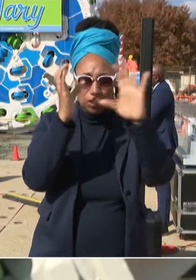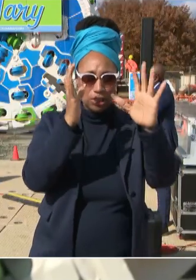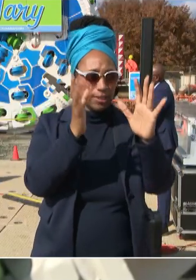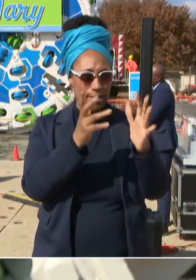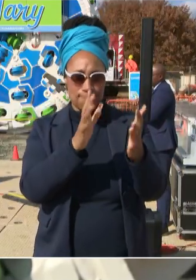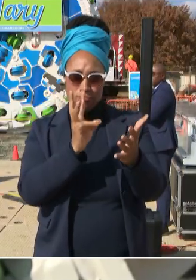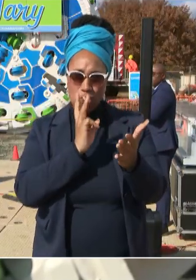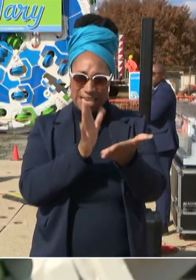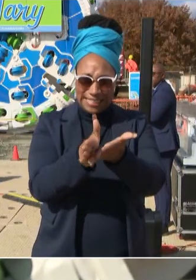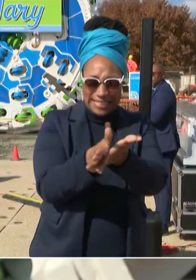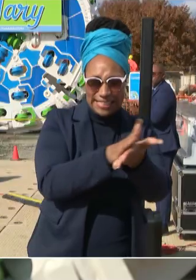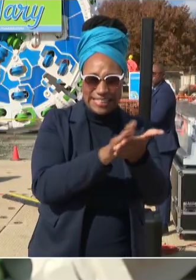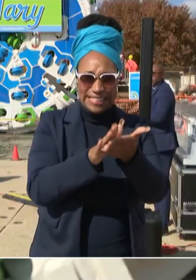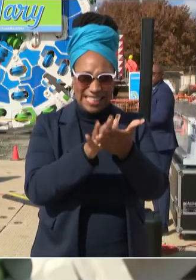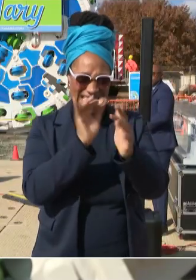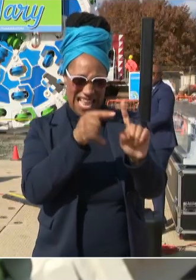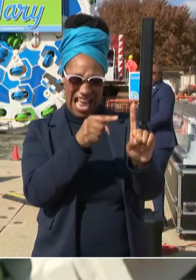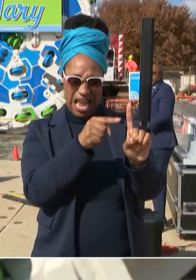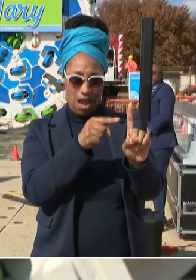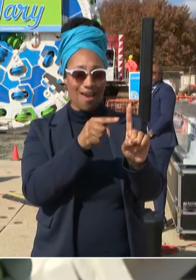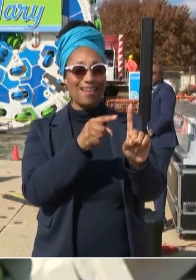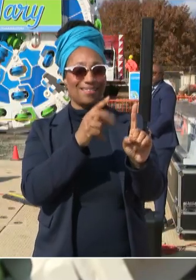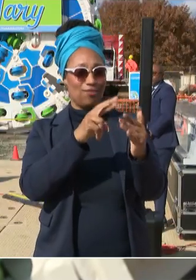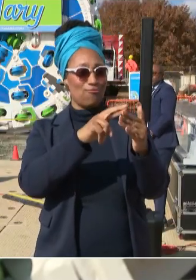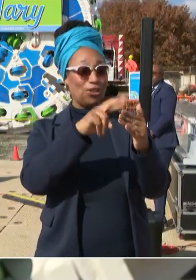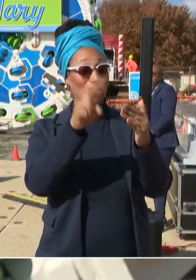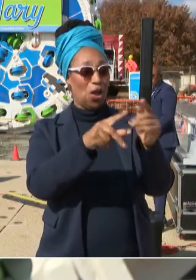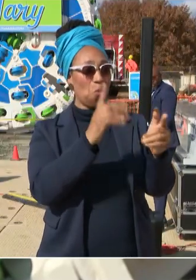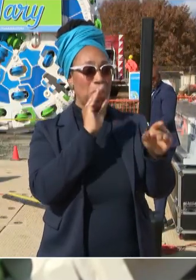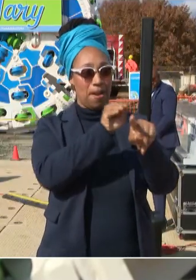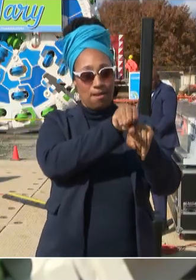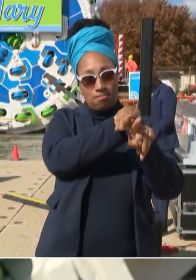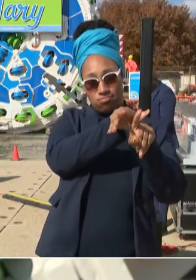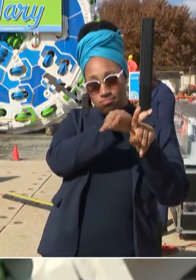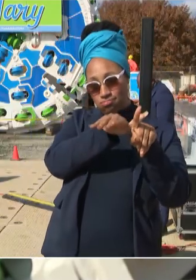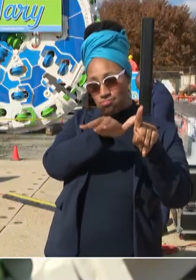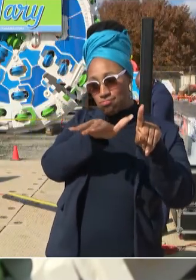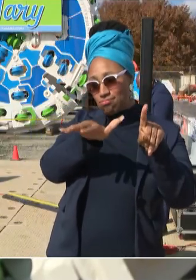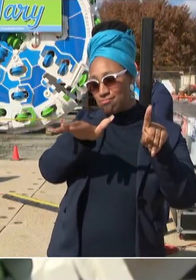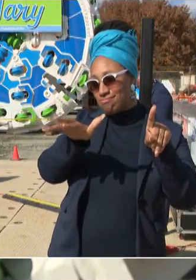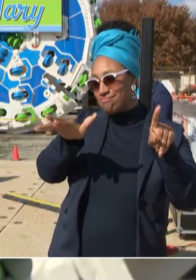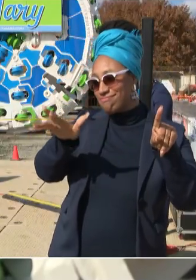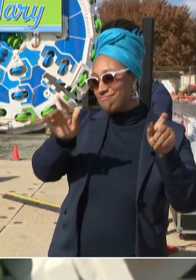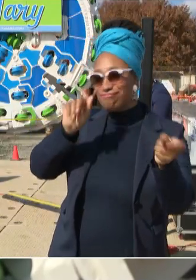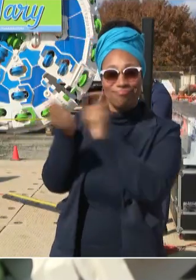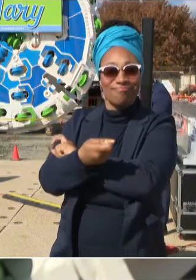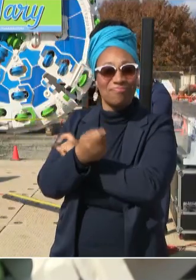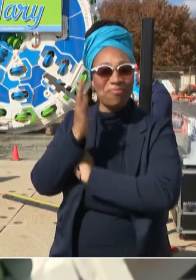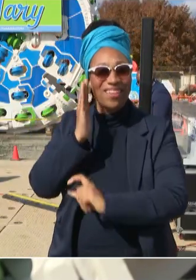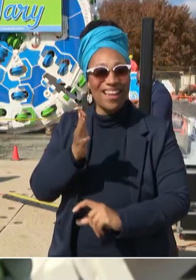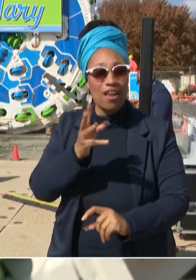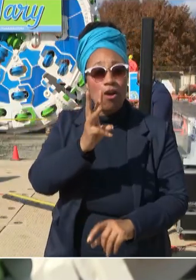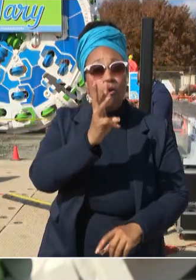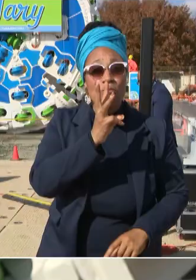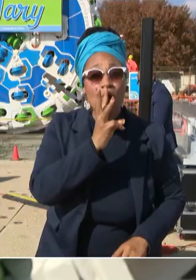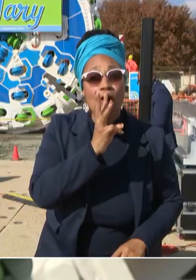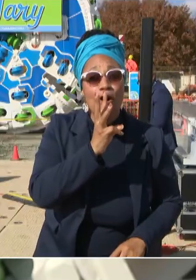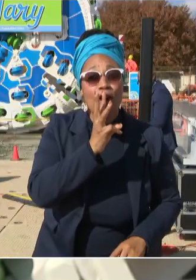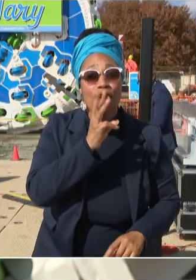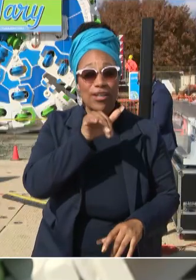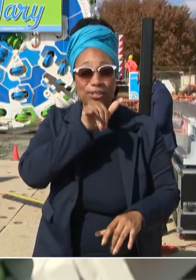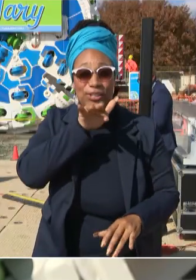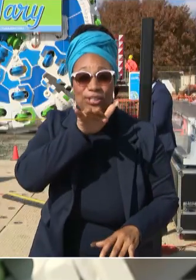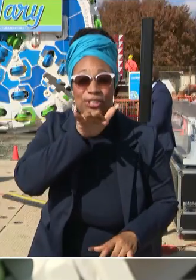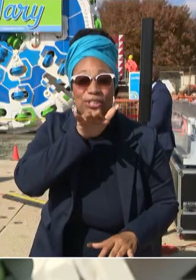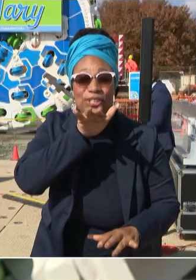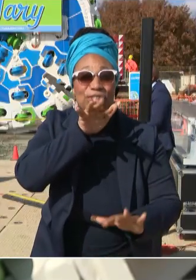transformative. When Mary's work is done, we will have dramatically reduced combined sewer overflows to the Potomac,